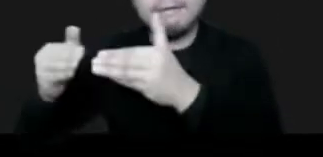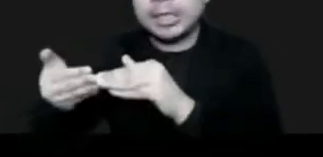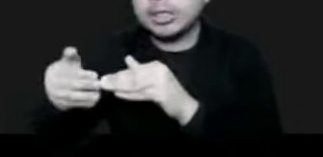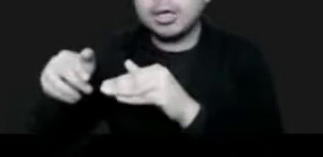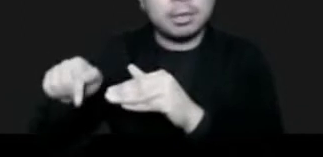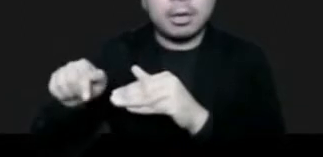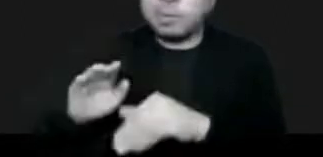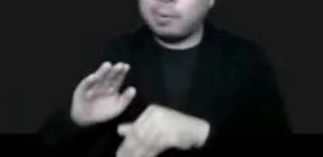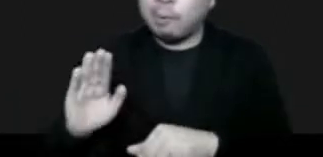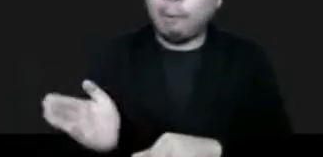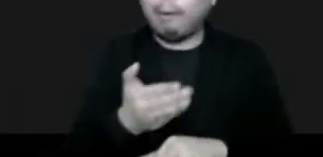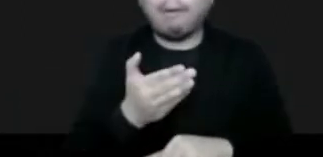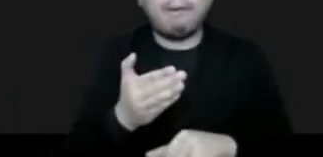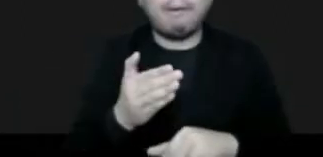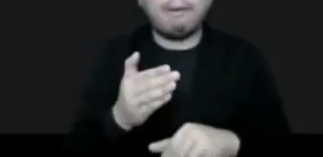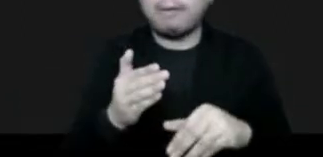the citizens